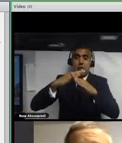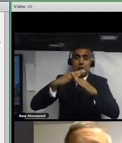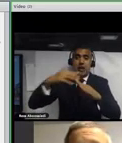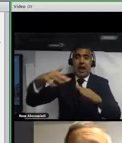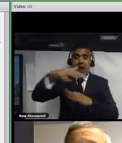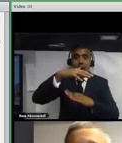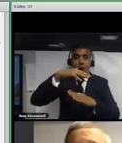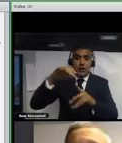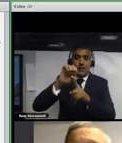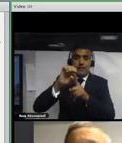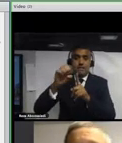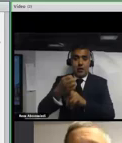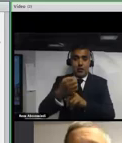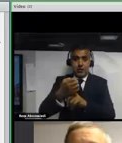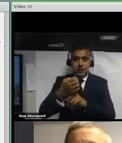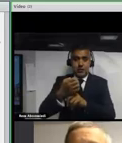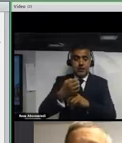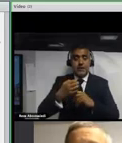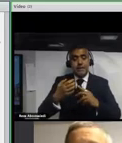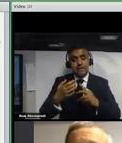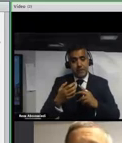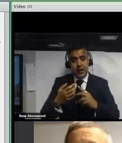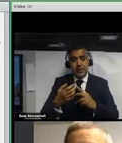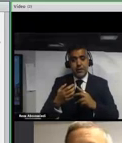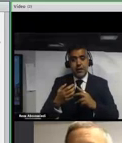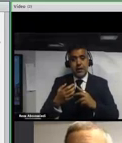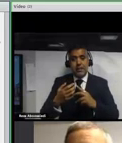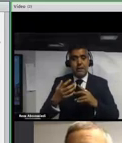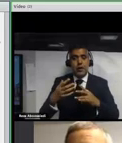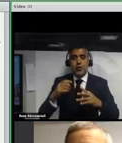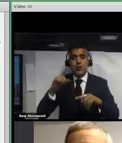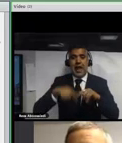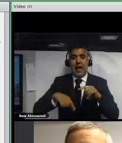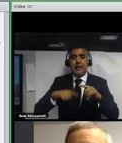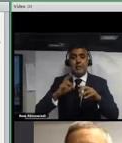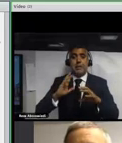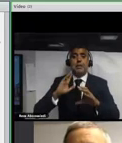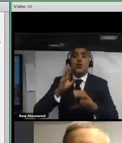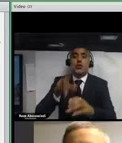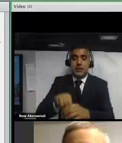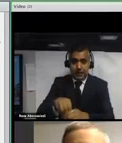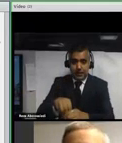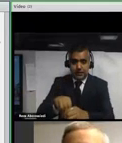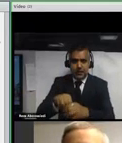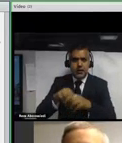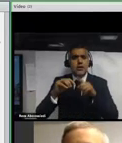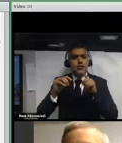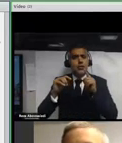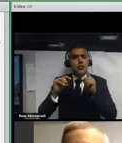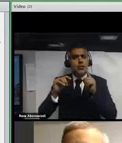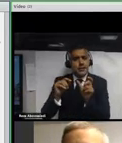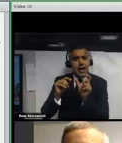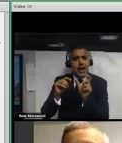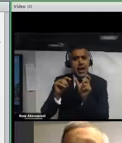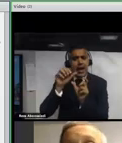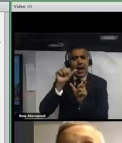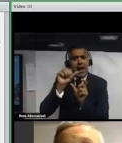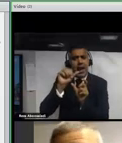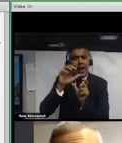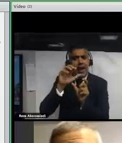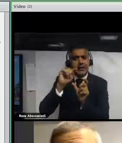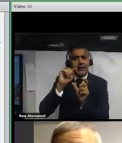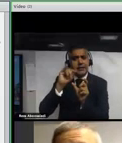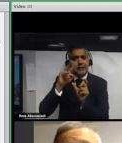environment, they're going to prevent you from participating. So these are the people with activity limitations who